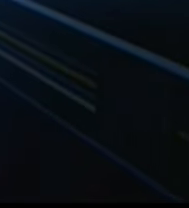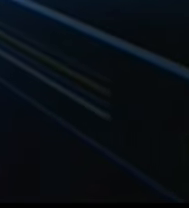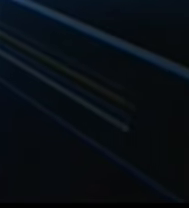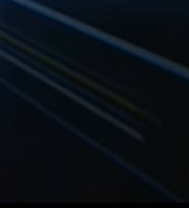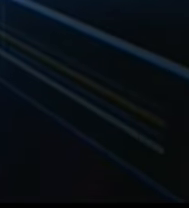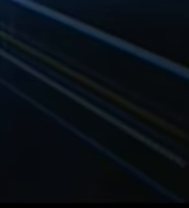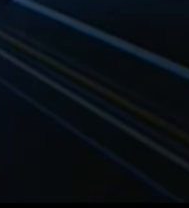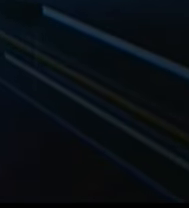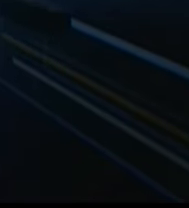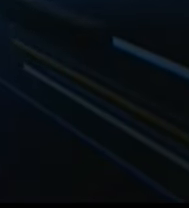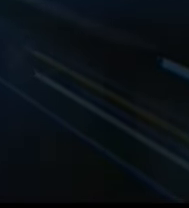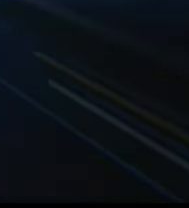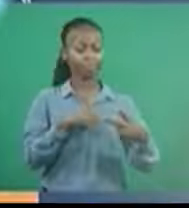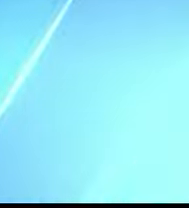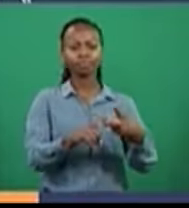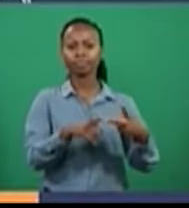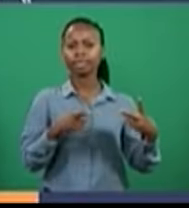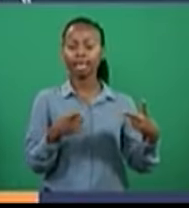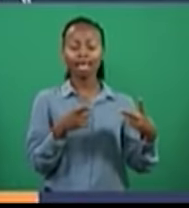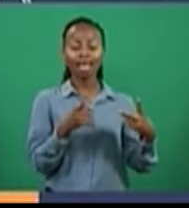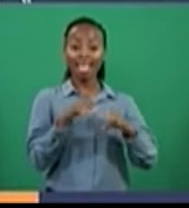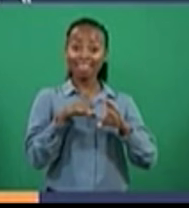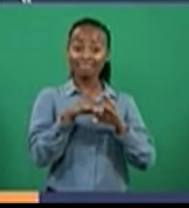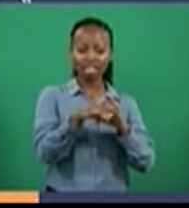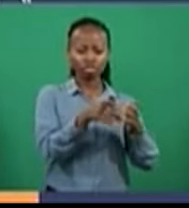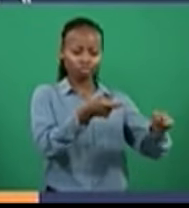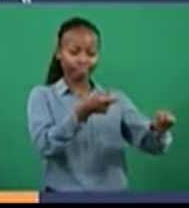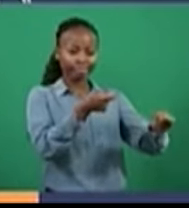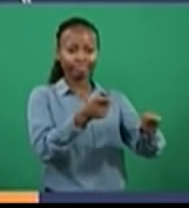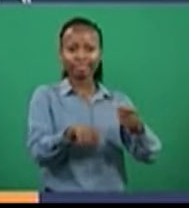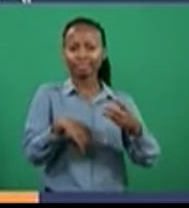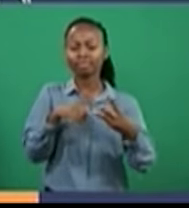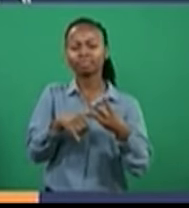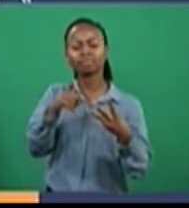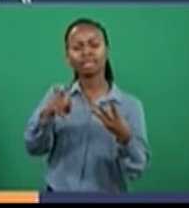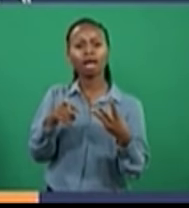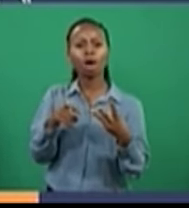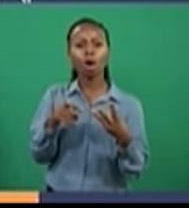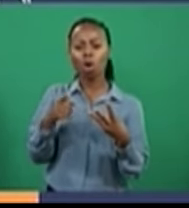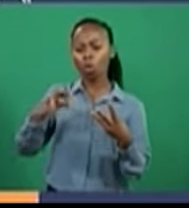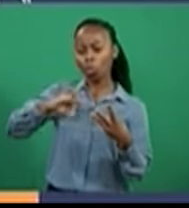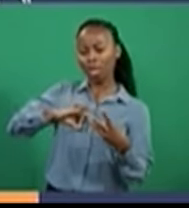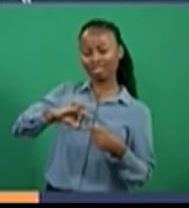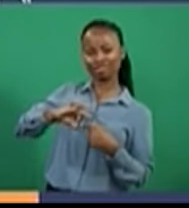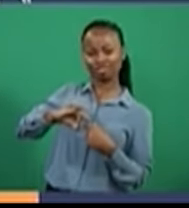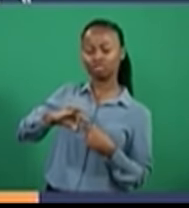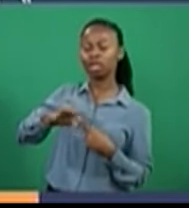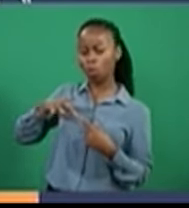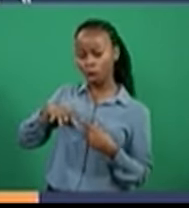industries, lowering administered price inflation, and keeping real wage growth in line